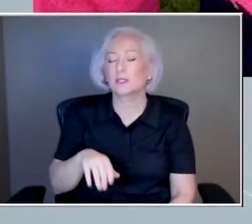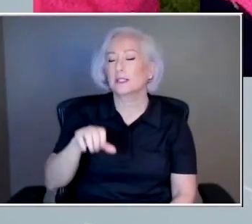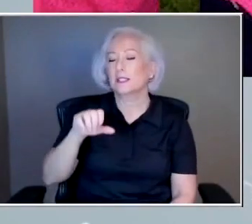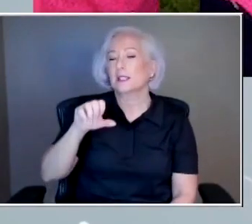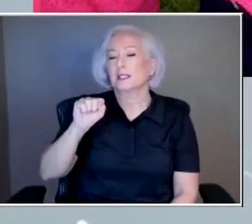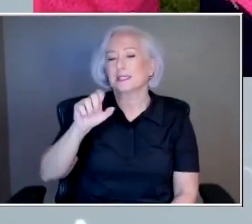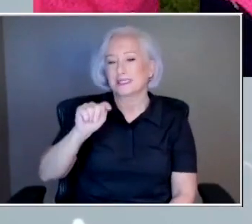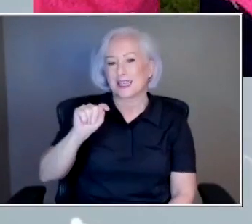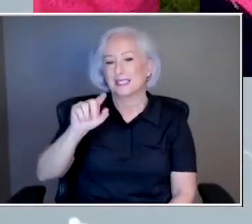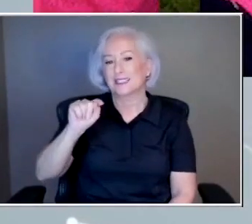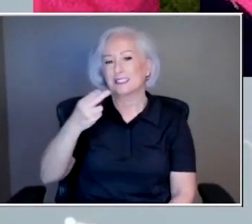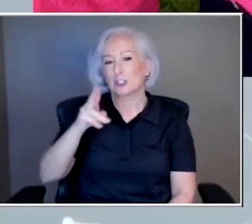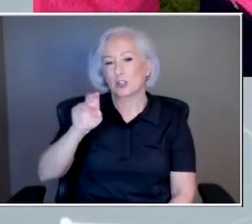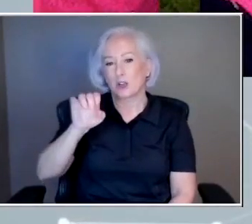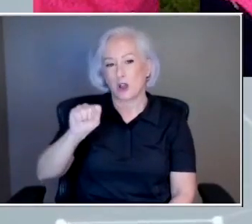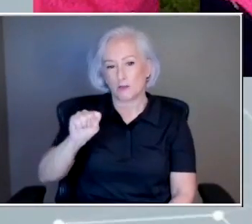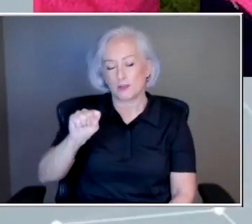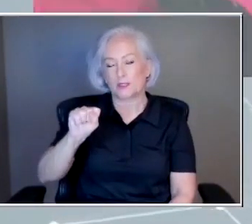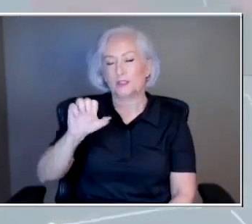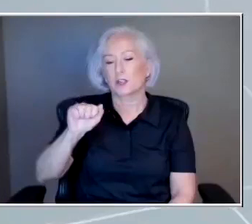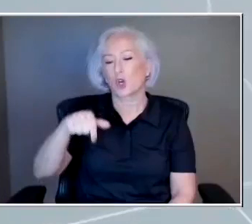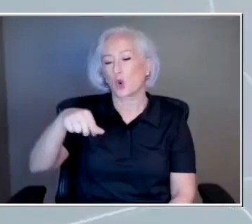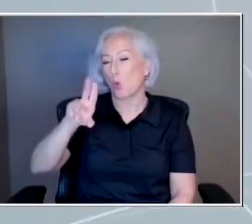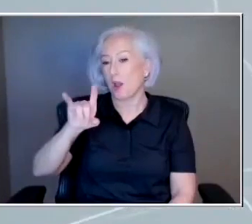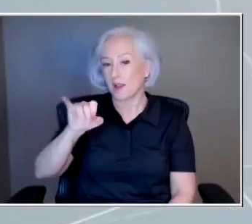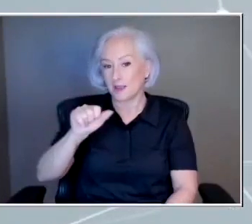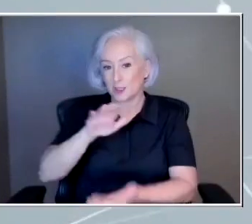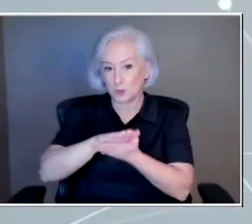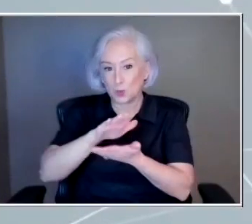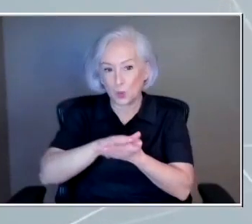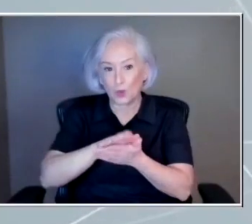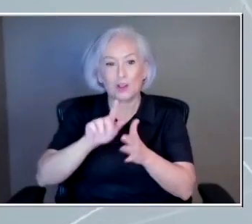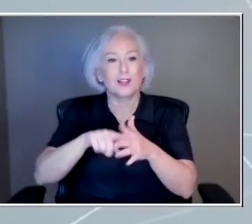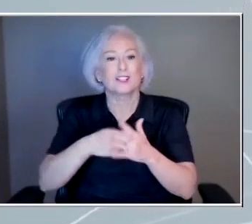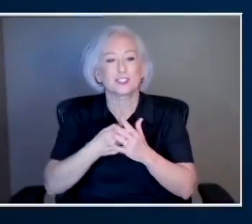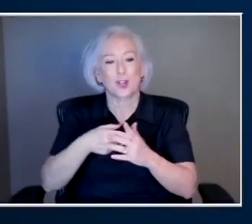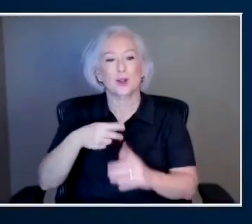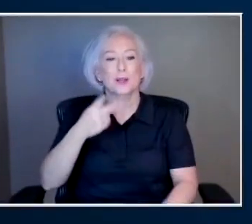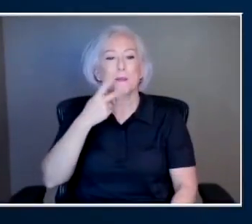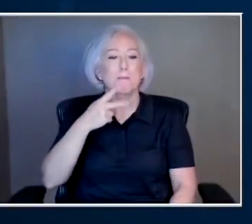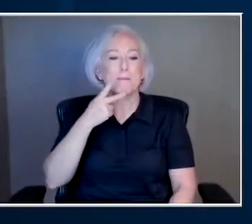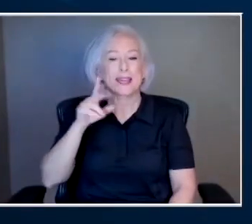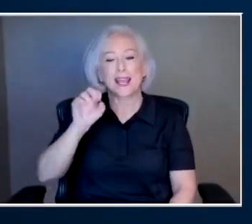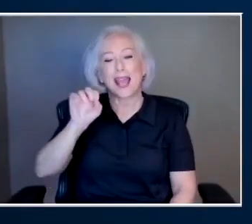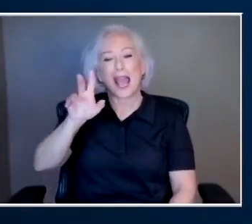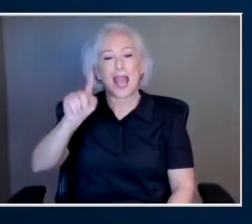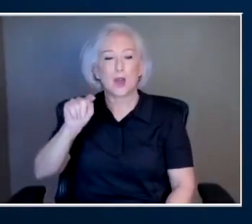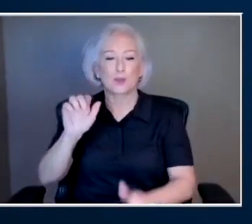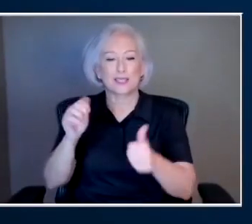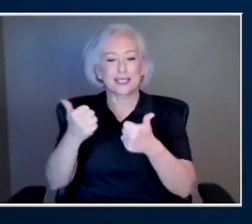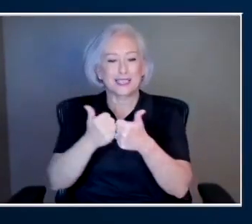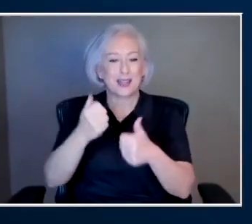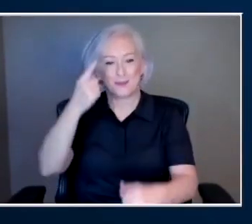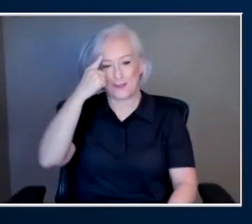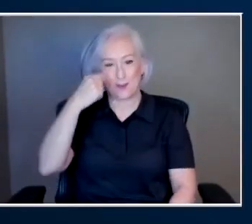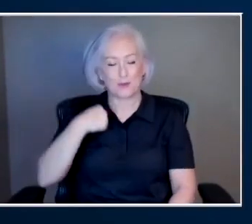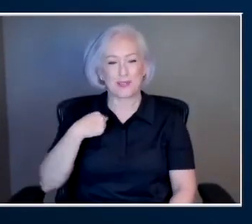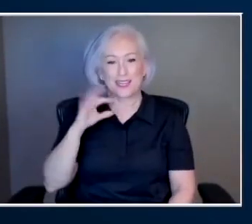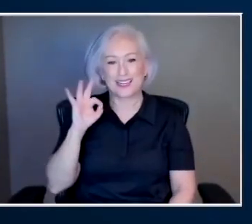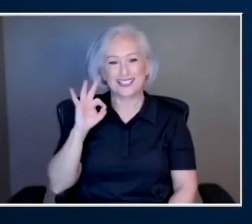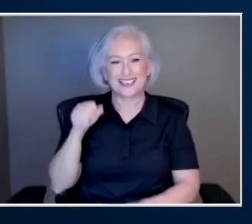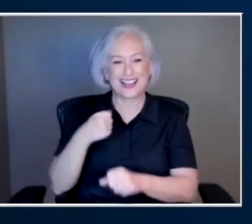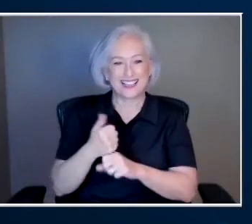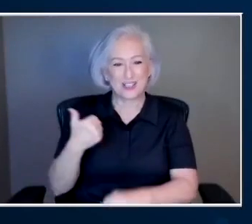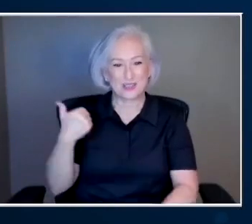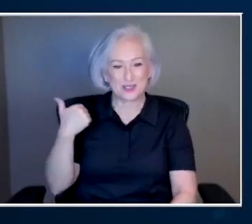me 9 years ago. And it was a very humbling experience for me, for the support of my friends and family